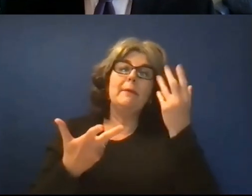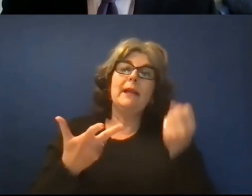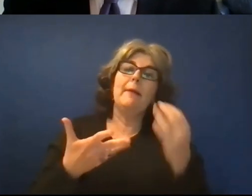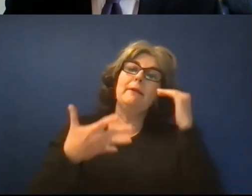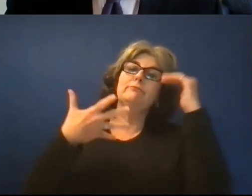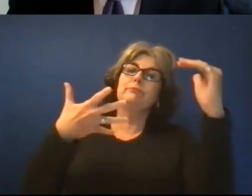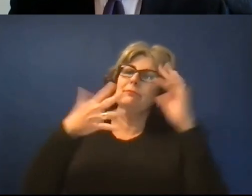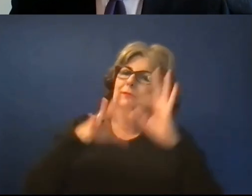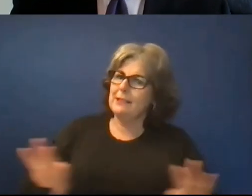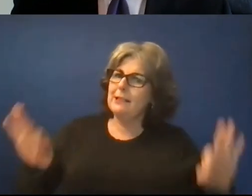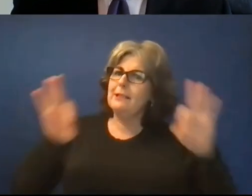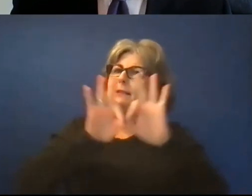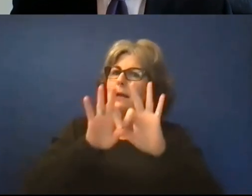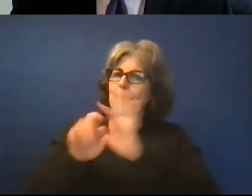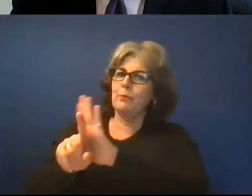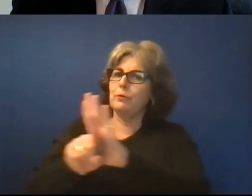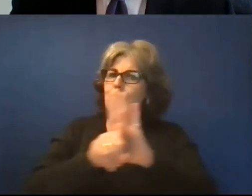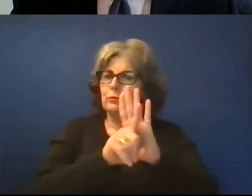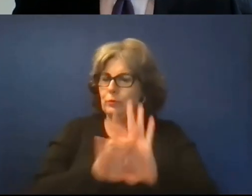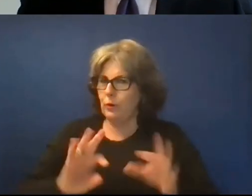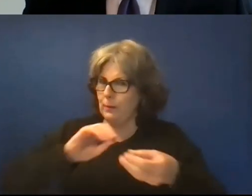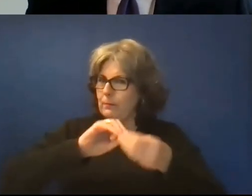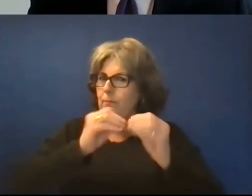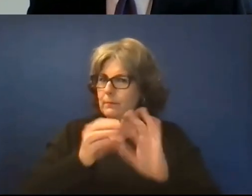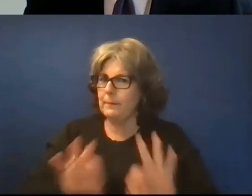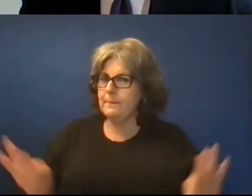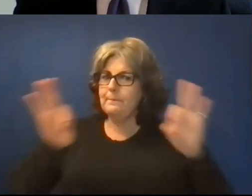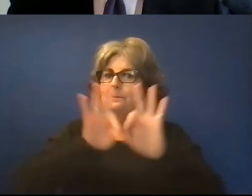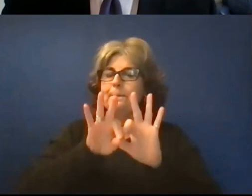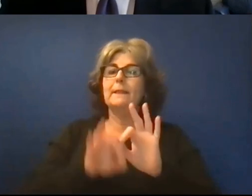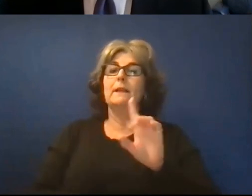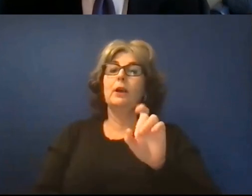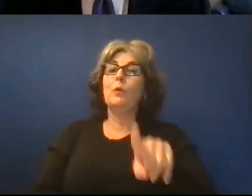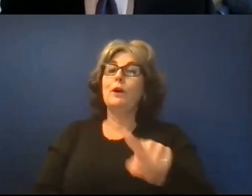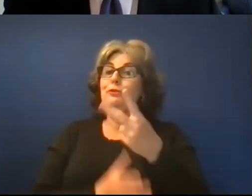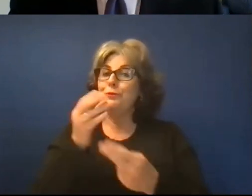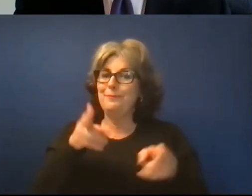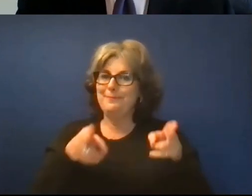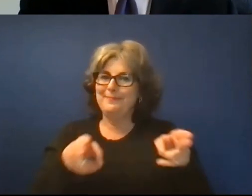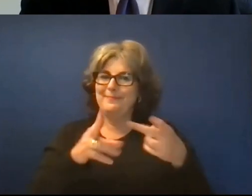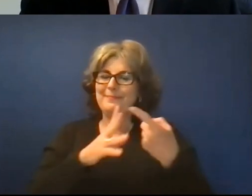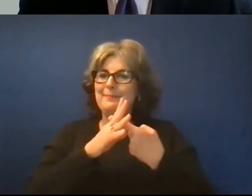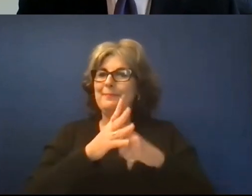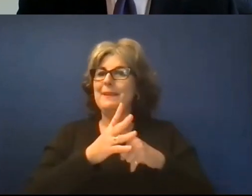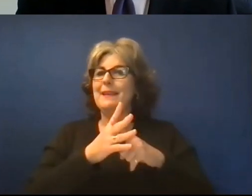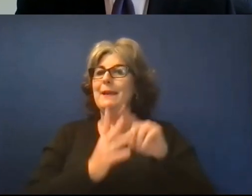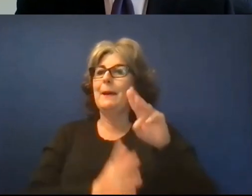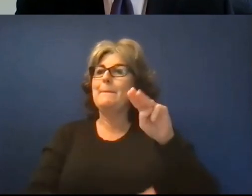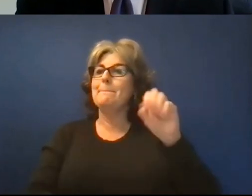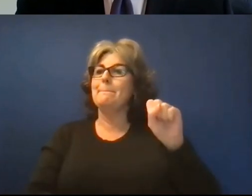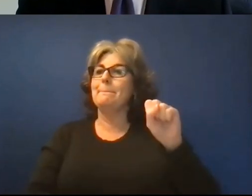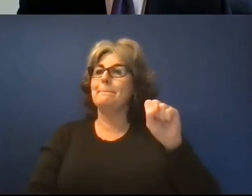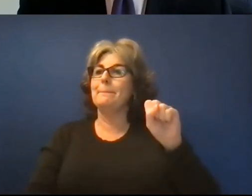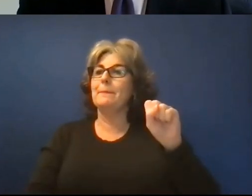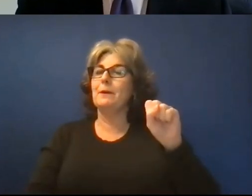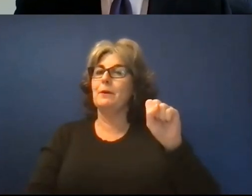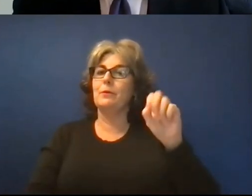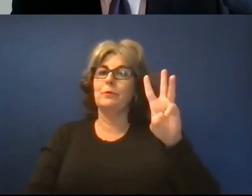that. Own your numbers. I want to ask a question to both of you. We'll start with Nurse Weller. Let's say a